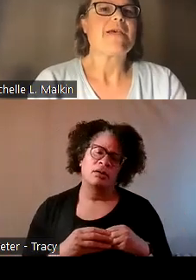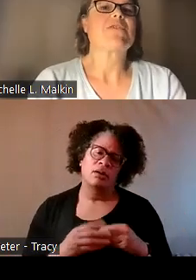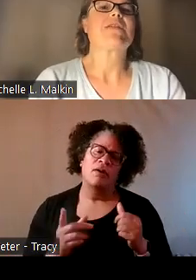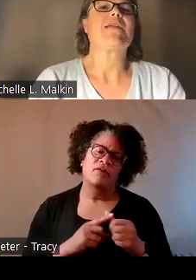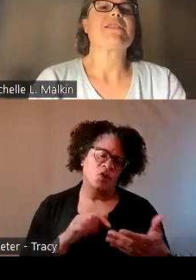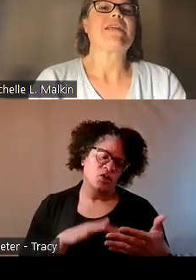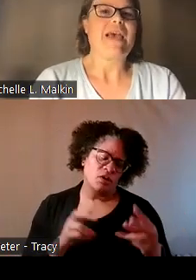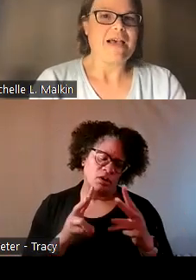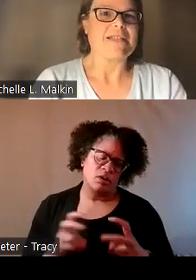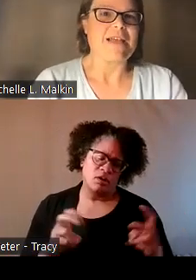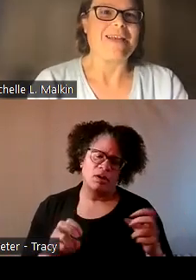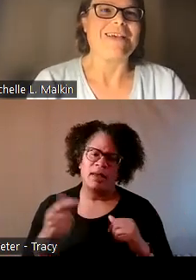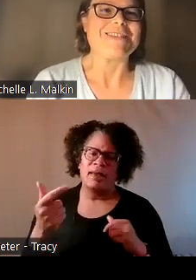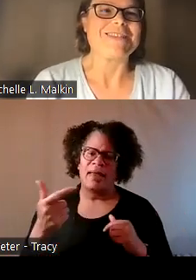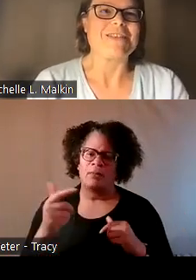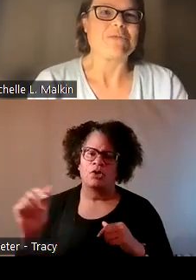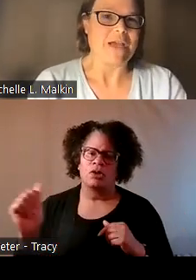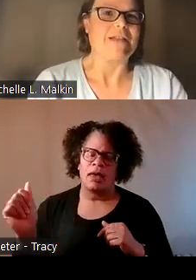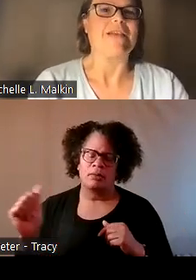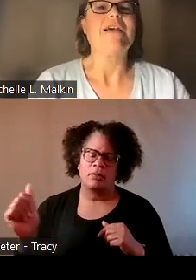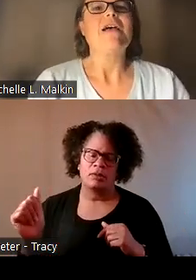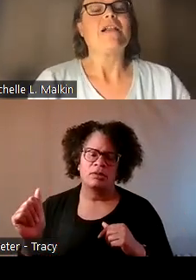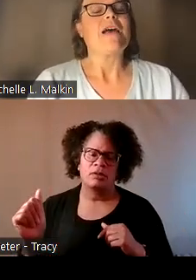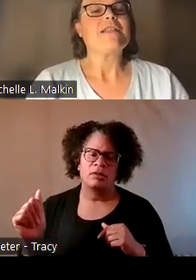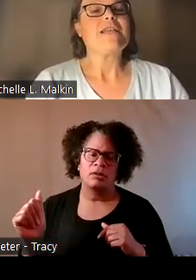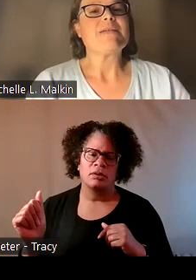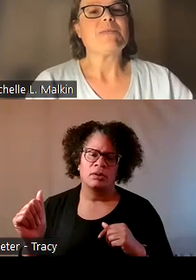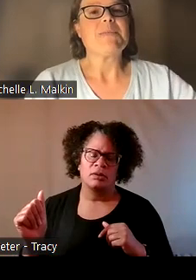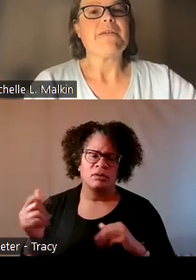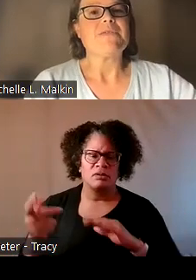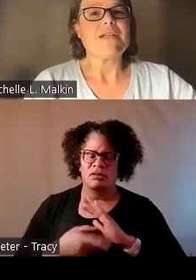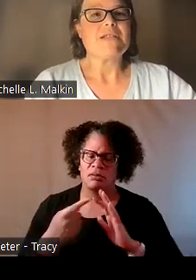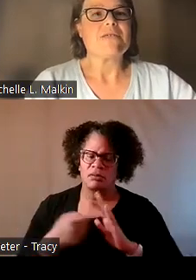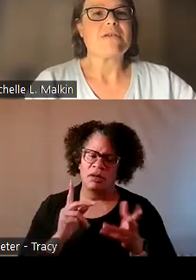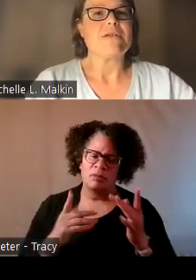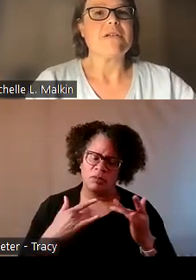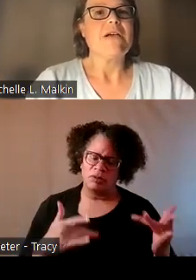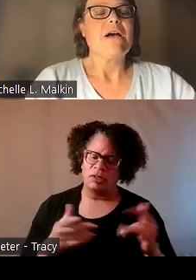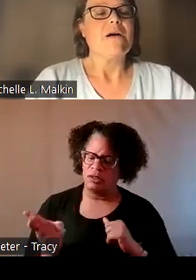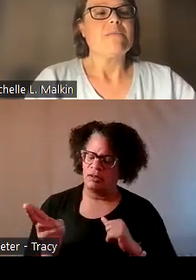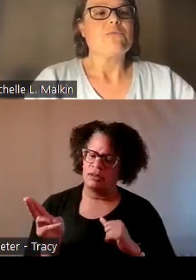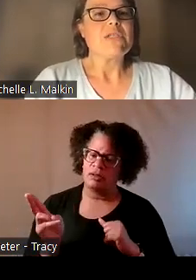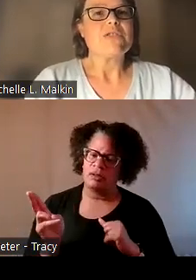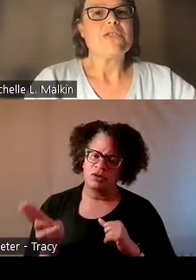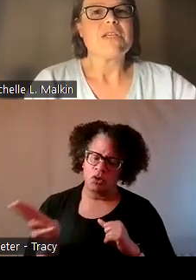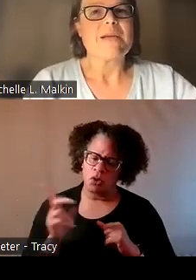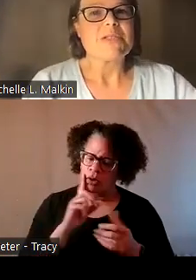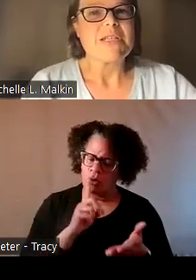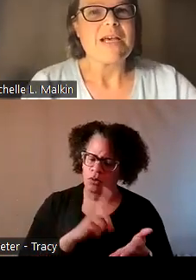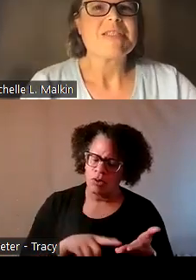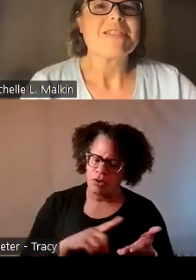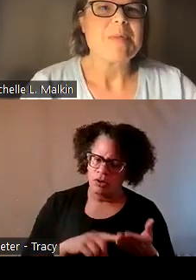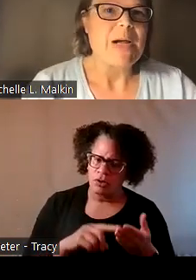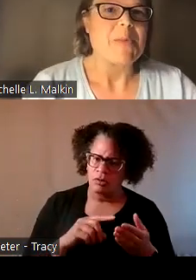looked at Gamblers Anonymous that has that as the reality. A lot of times when people have done historical research using